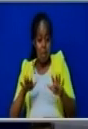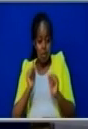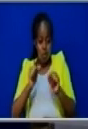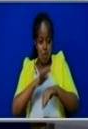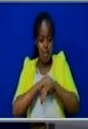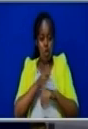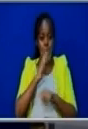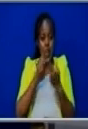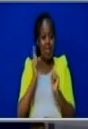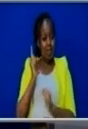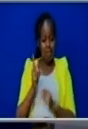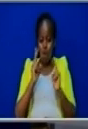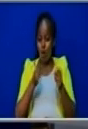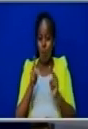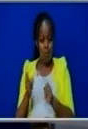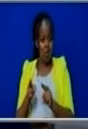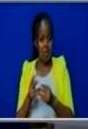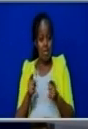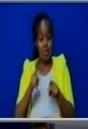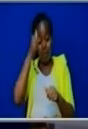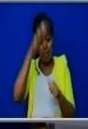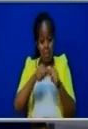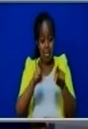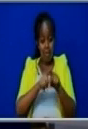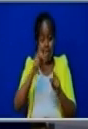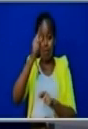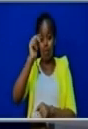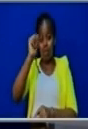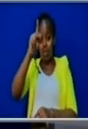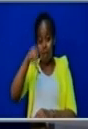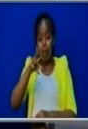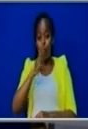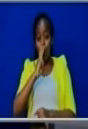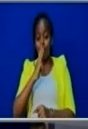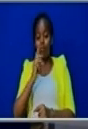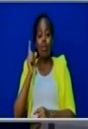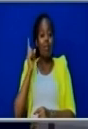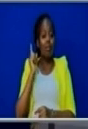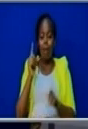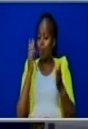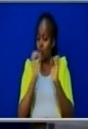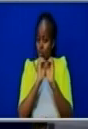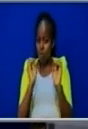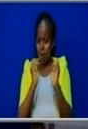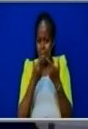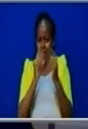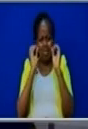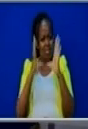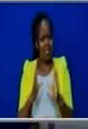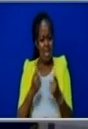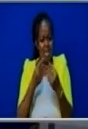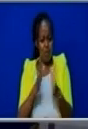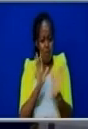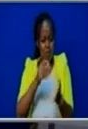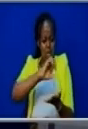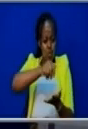this is what we are used to. Good. Okay. But remember, tap water Yes. Yes. is not a source. But it is if I open my tap and the